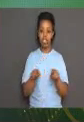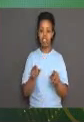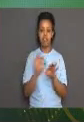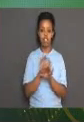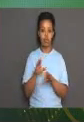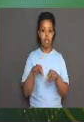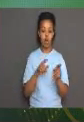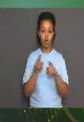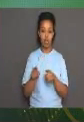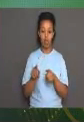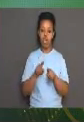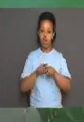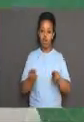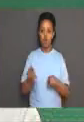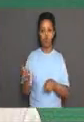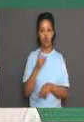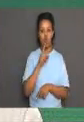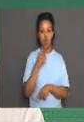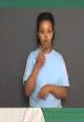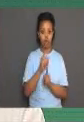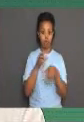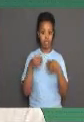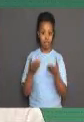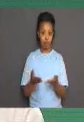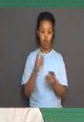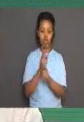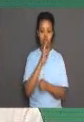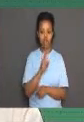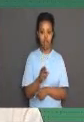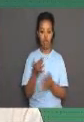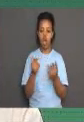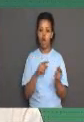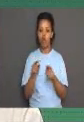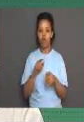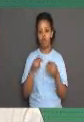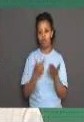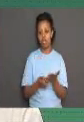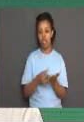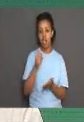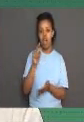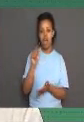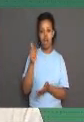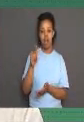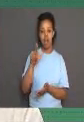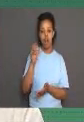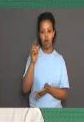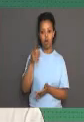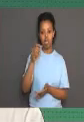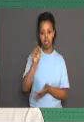differently, then you are correct. Let us move on to learning about analogous